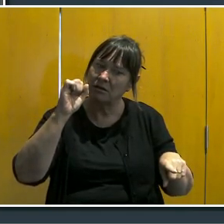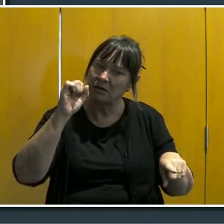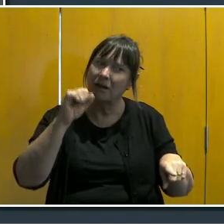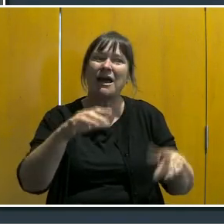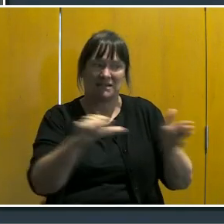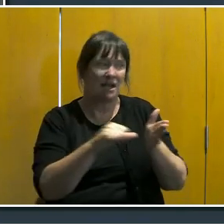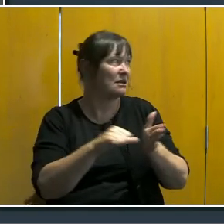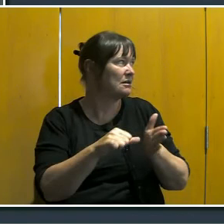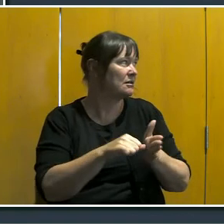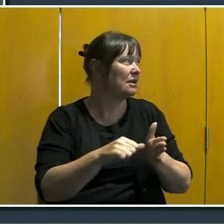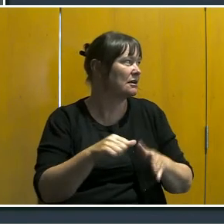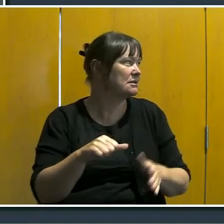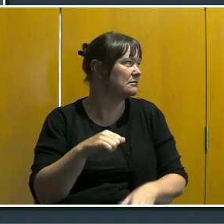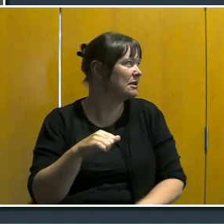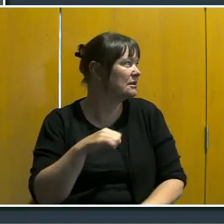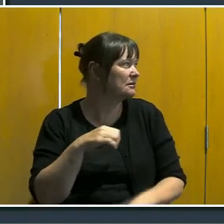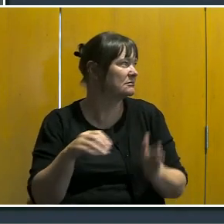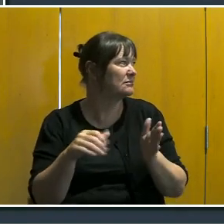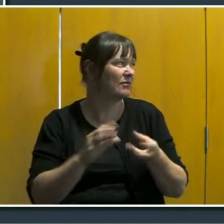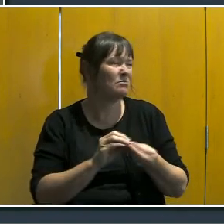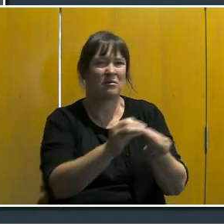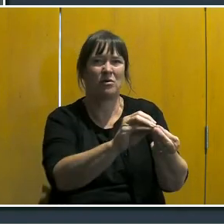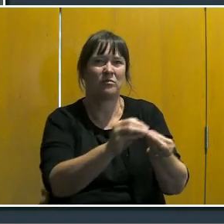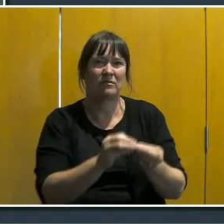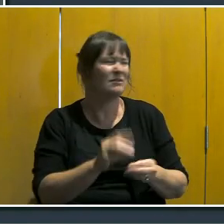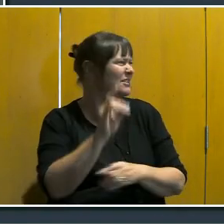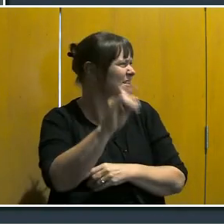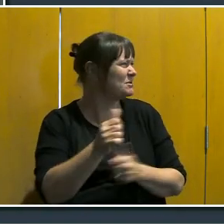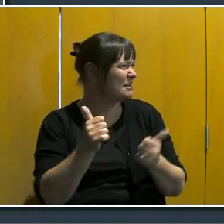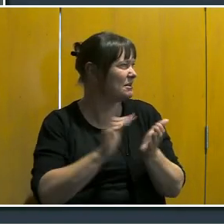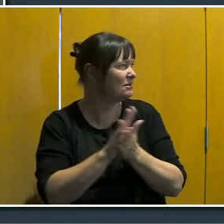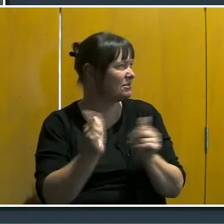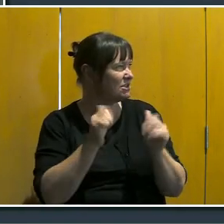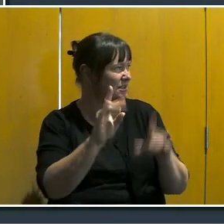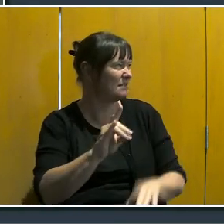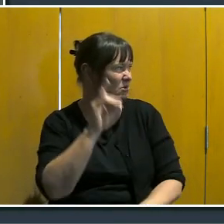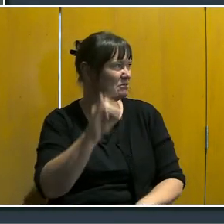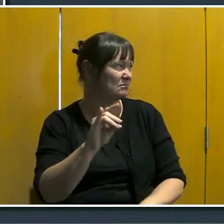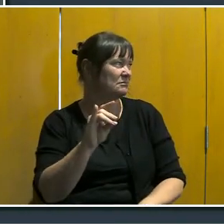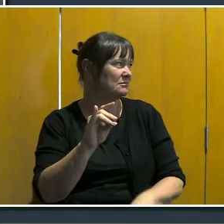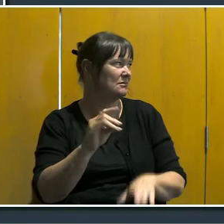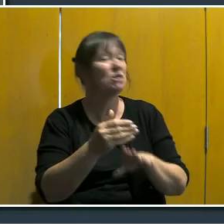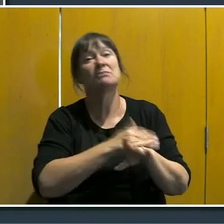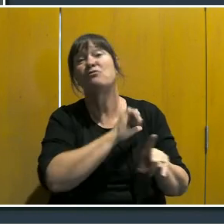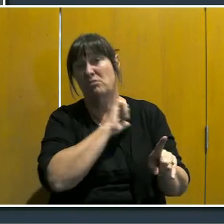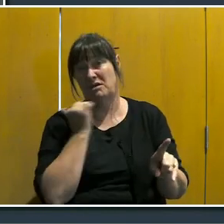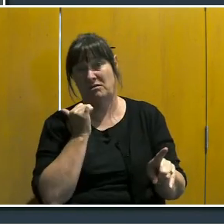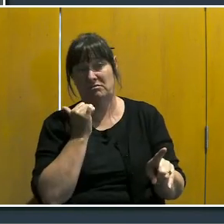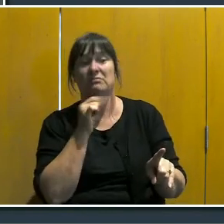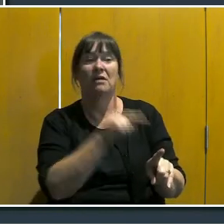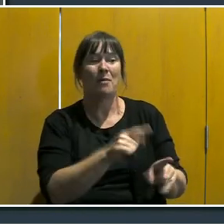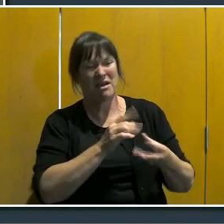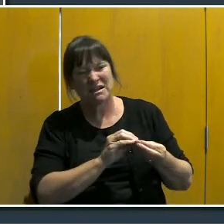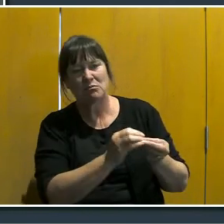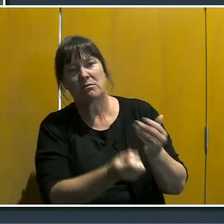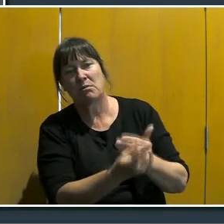it, which is sad in a way, but it's reality. Okay. We've got Somerset straight opposite, so of course the writing. Even the truck driver said it the other day when he